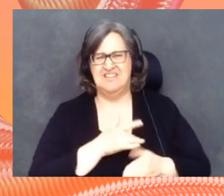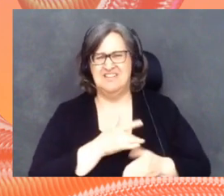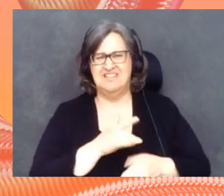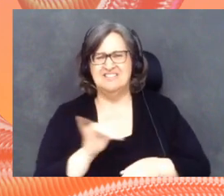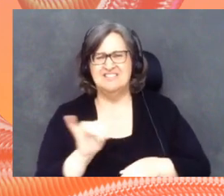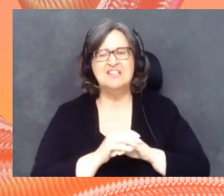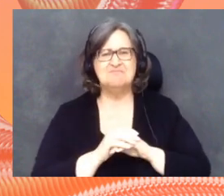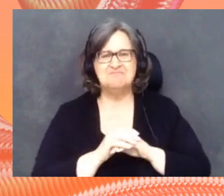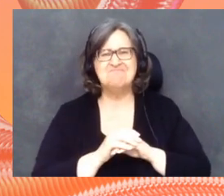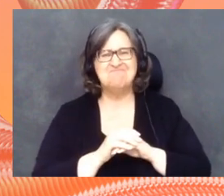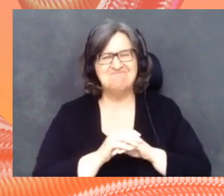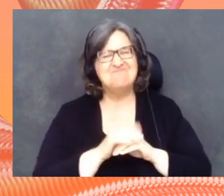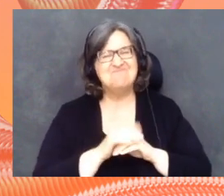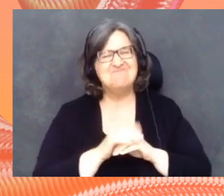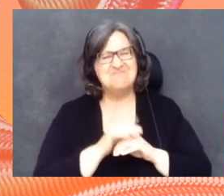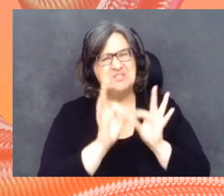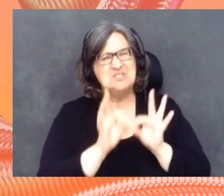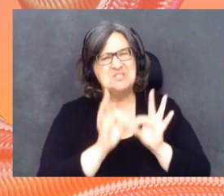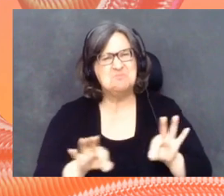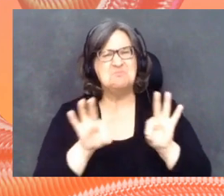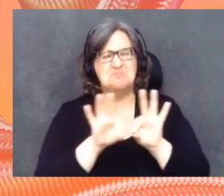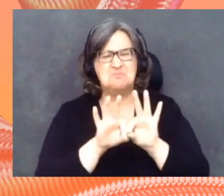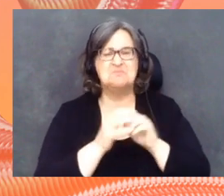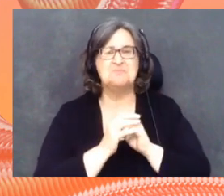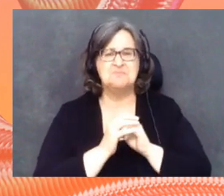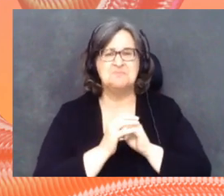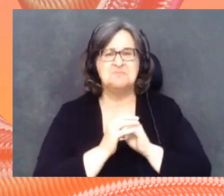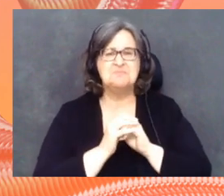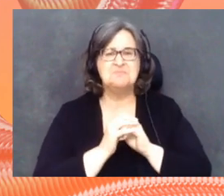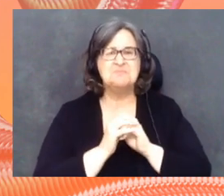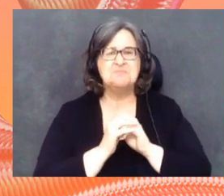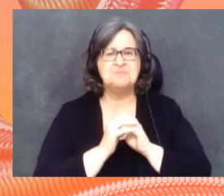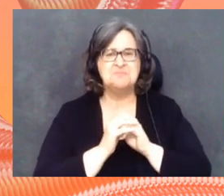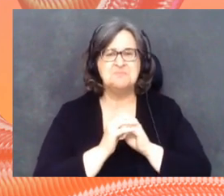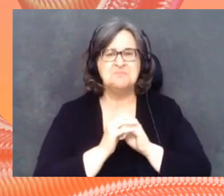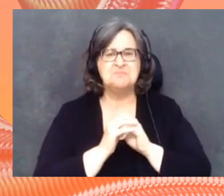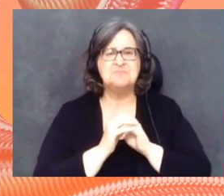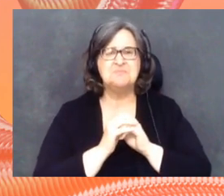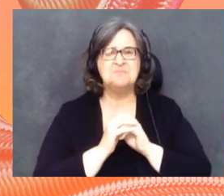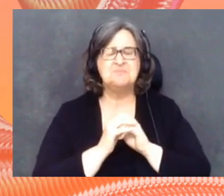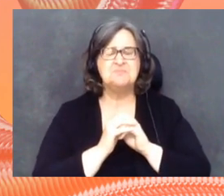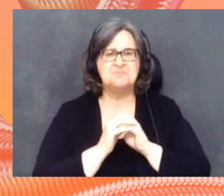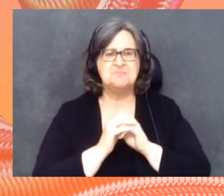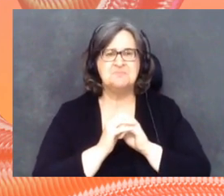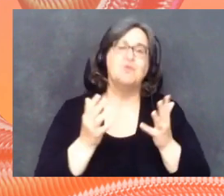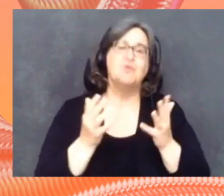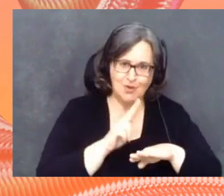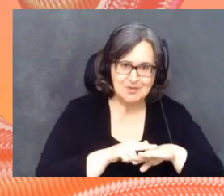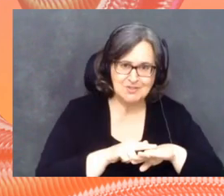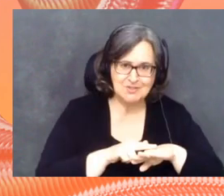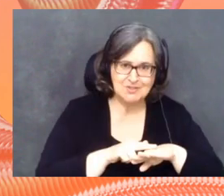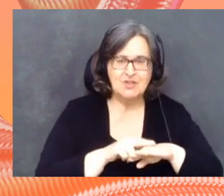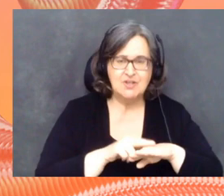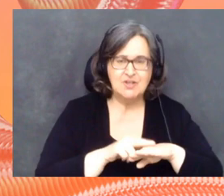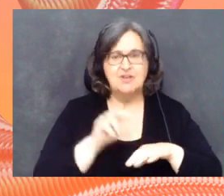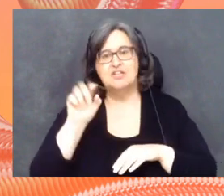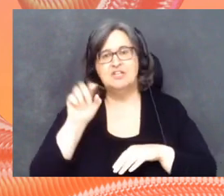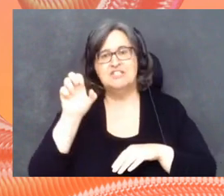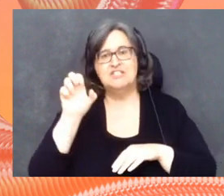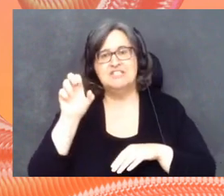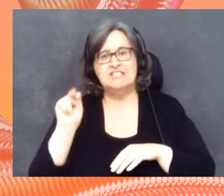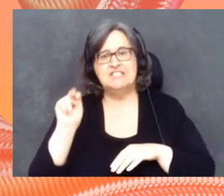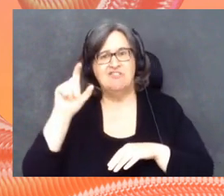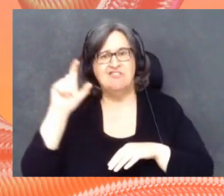the system is really important. Mm-hmm. I think that, and then of course, because Saturn's so involved, there's like this